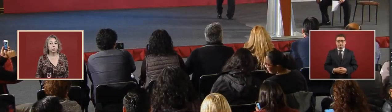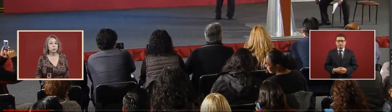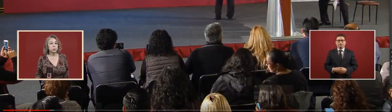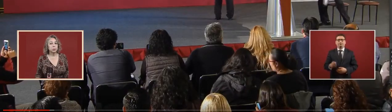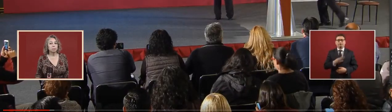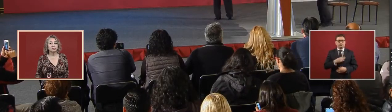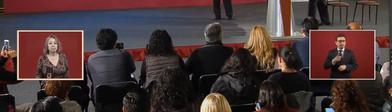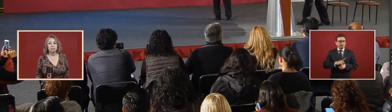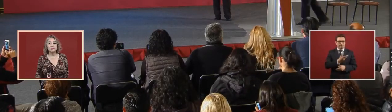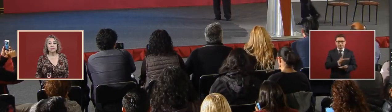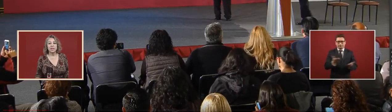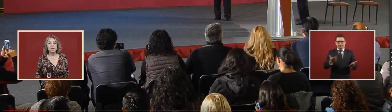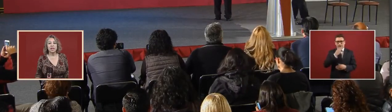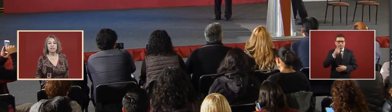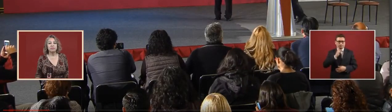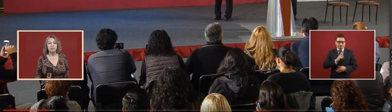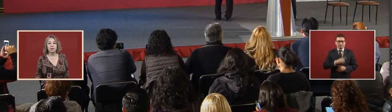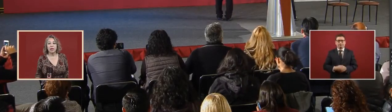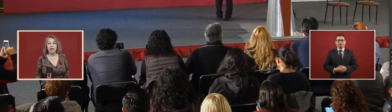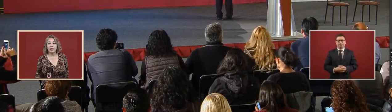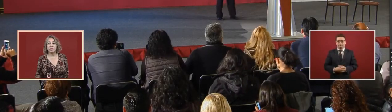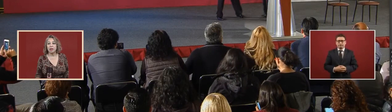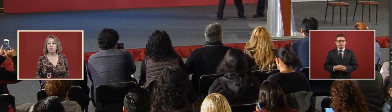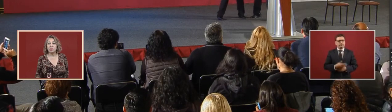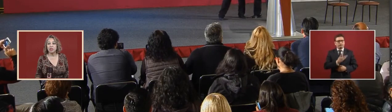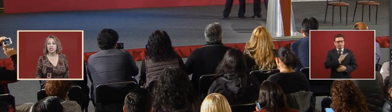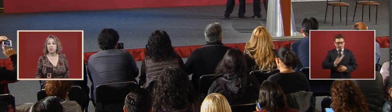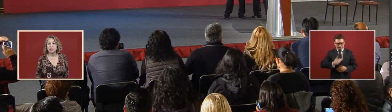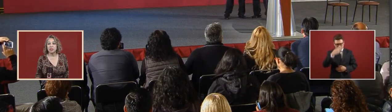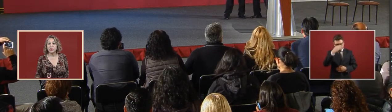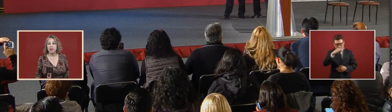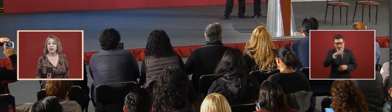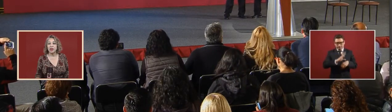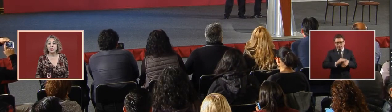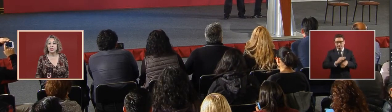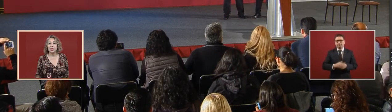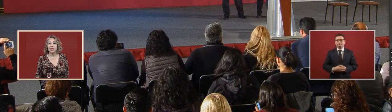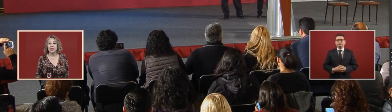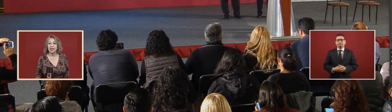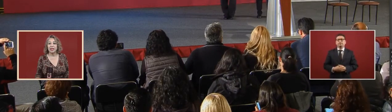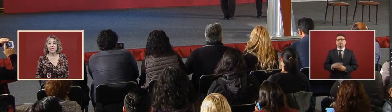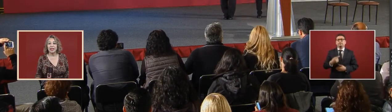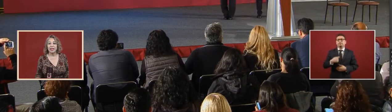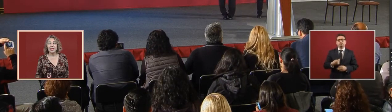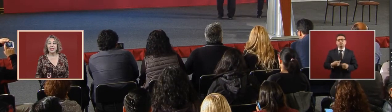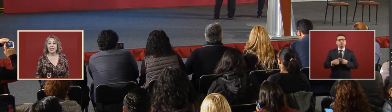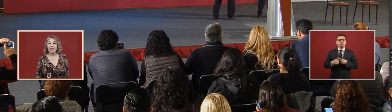Muy buenos días a todos, a todas. And it is very loud. I'm not sure what's going on here. Hold en primer